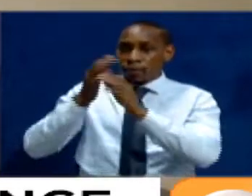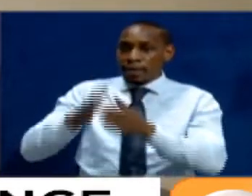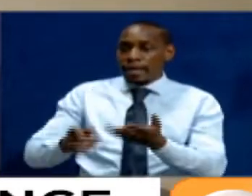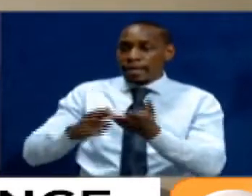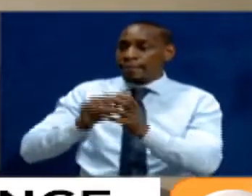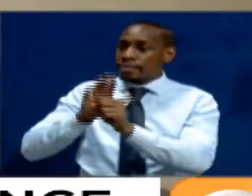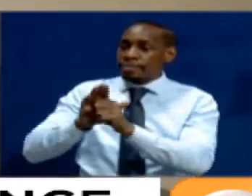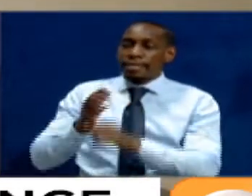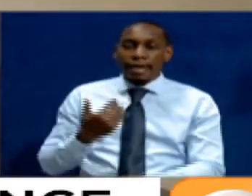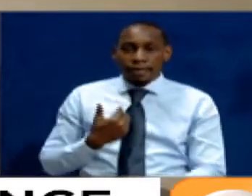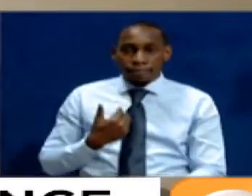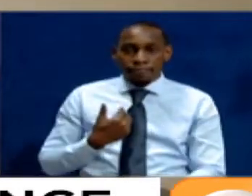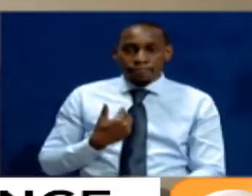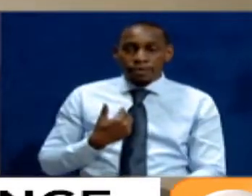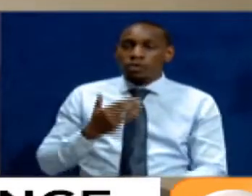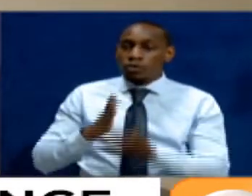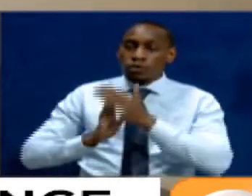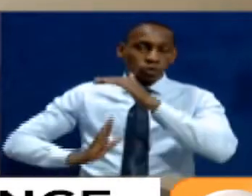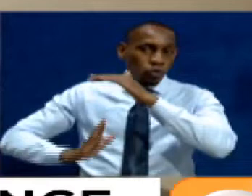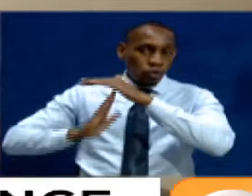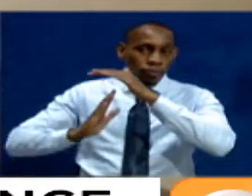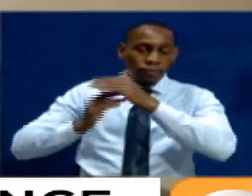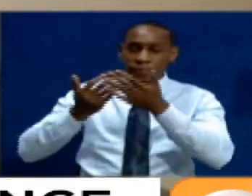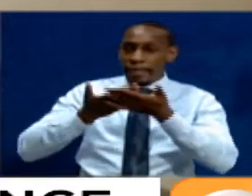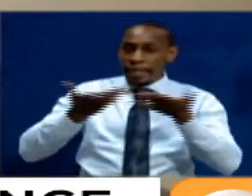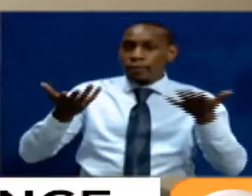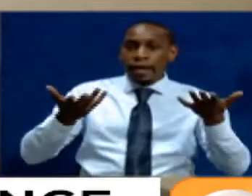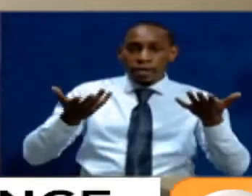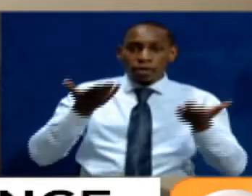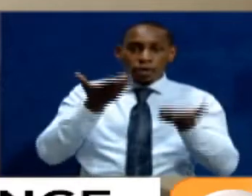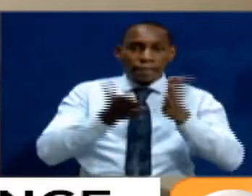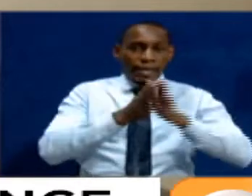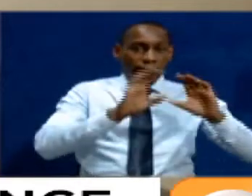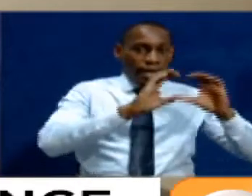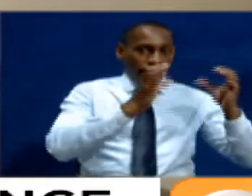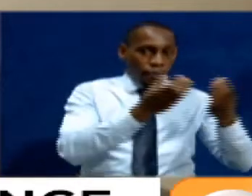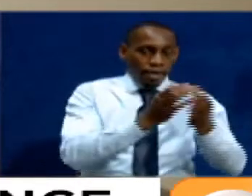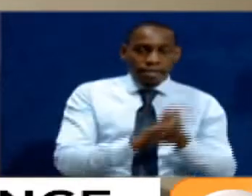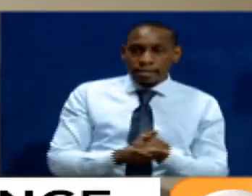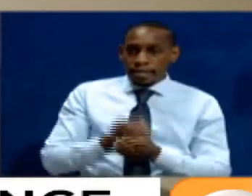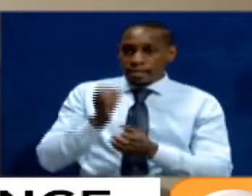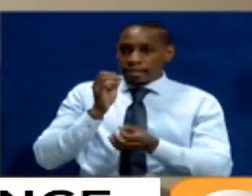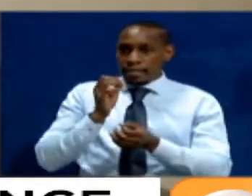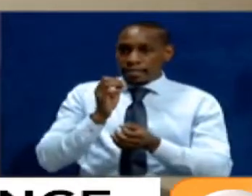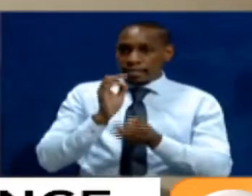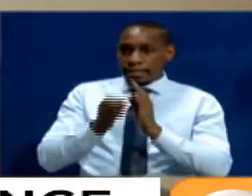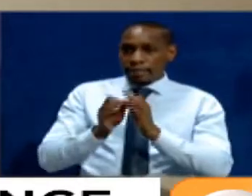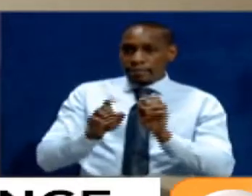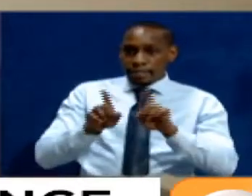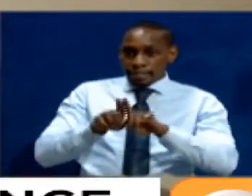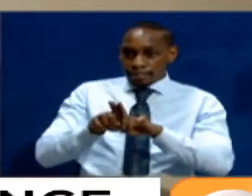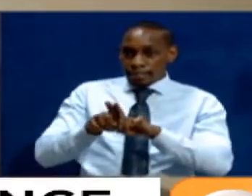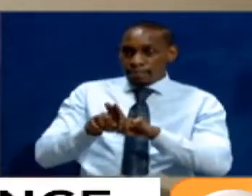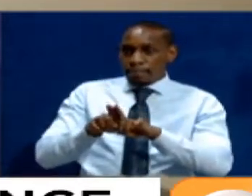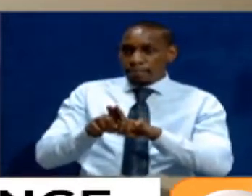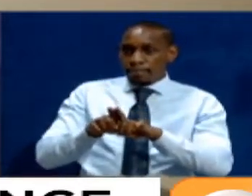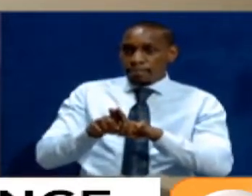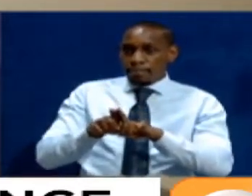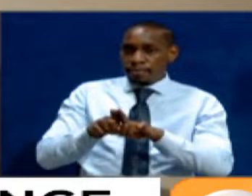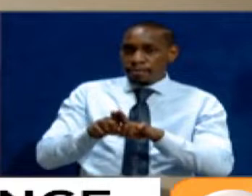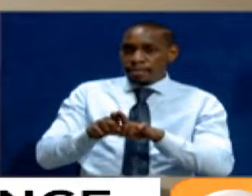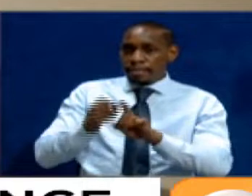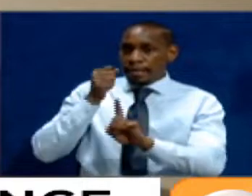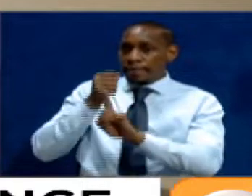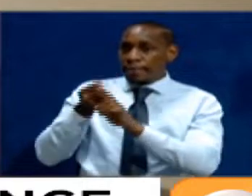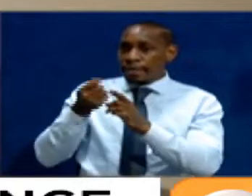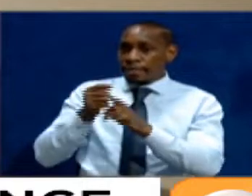their numbers, one of the highest anywhere in the world. If you took the same intensity,